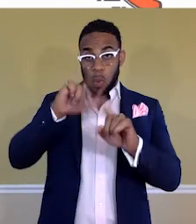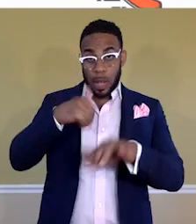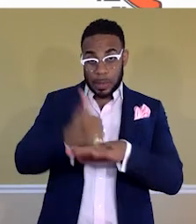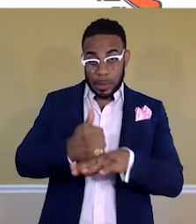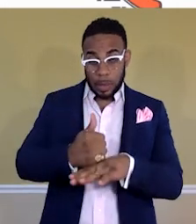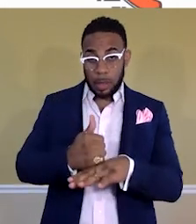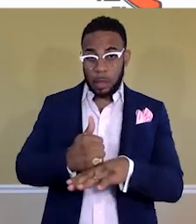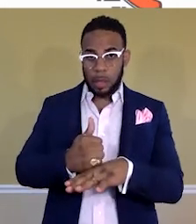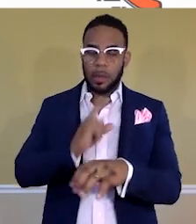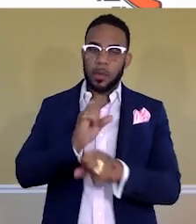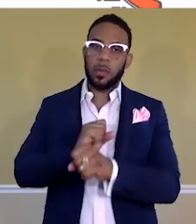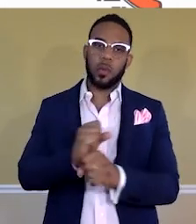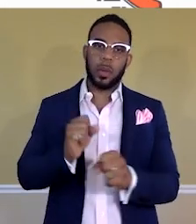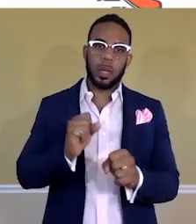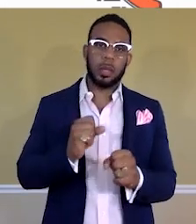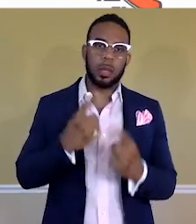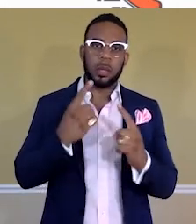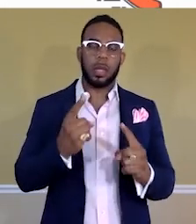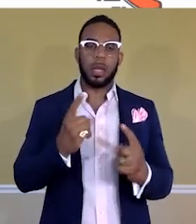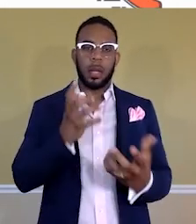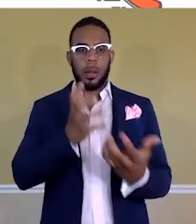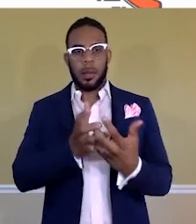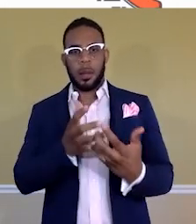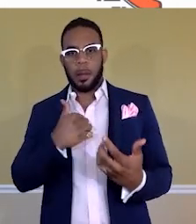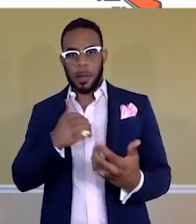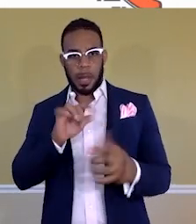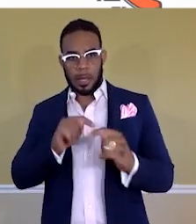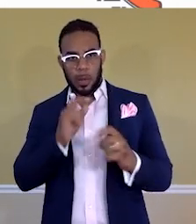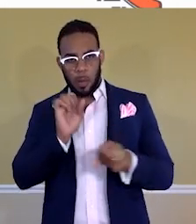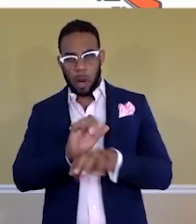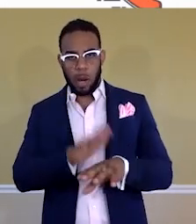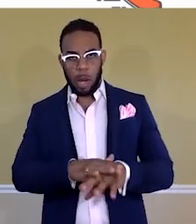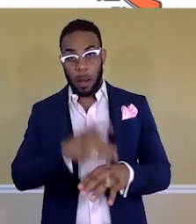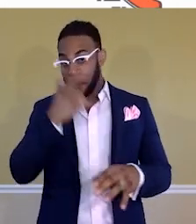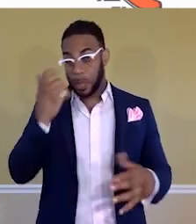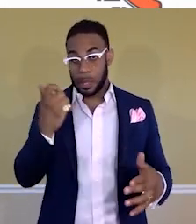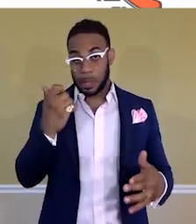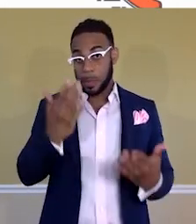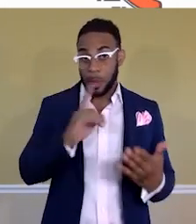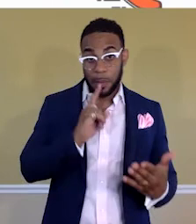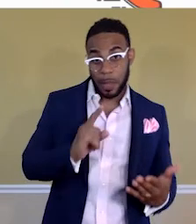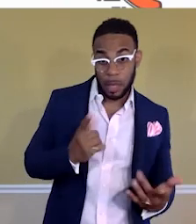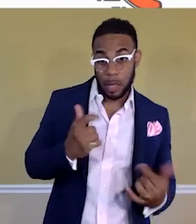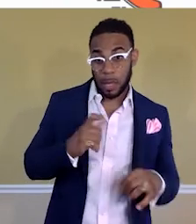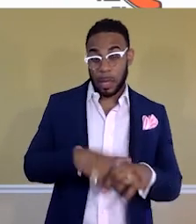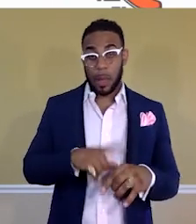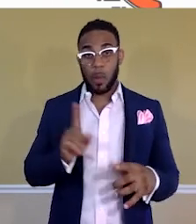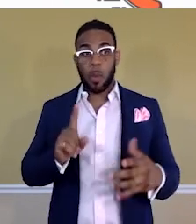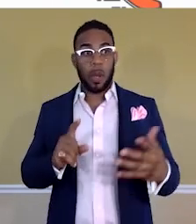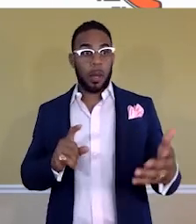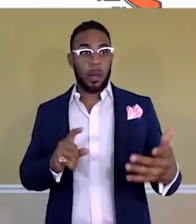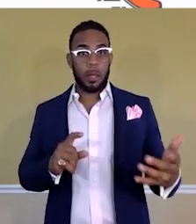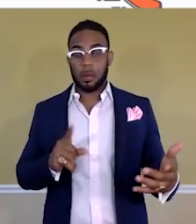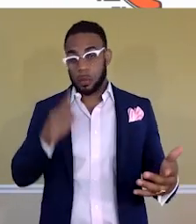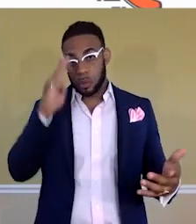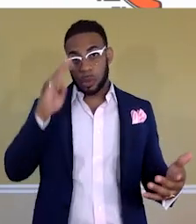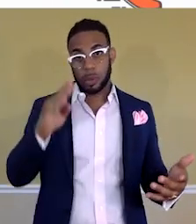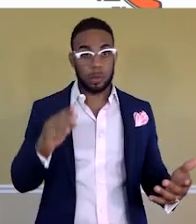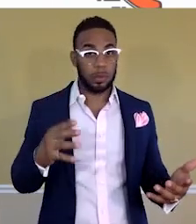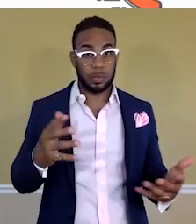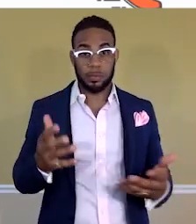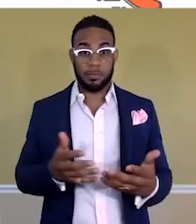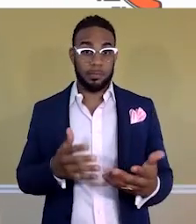set aren't going to outpace what my team is going to be working on, because there may become a time where,